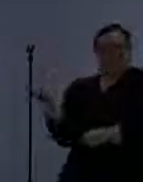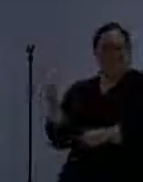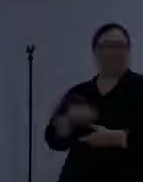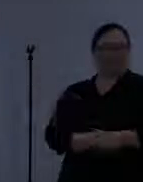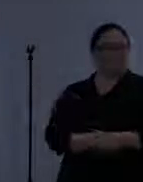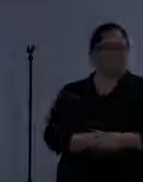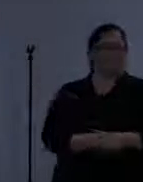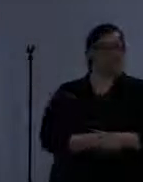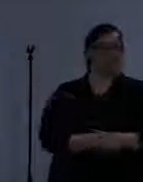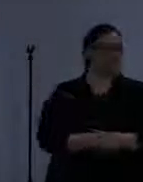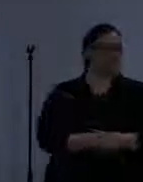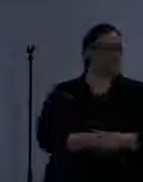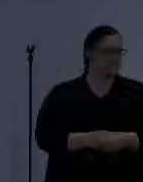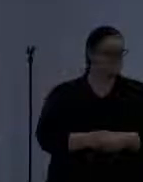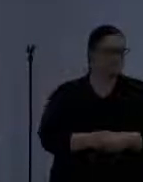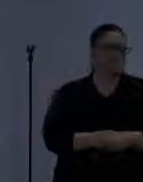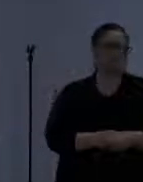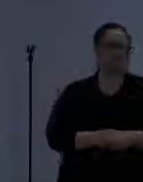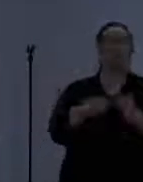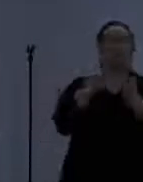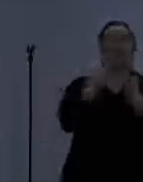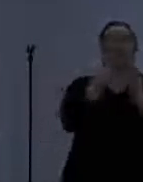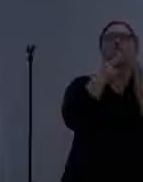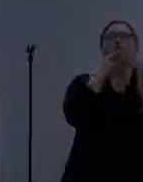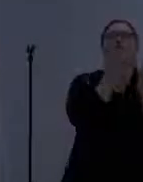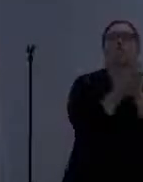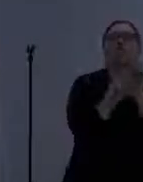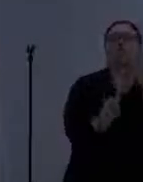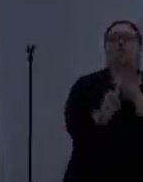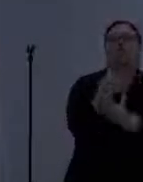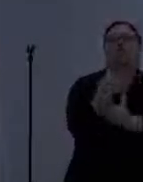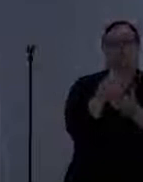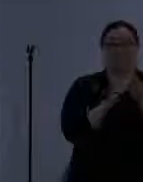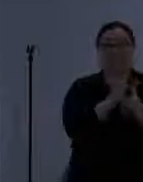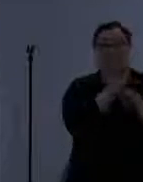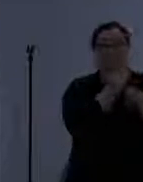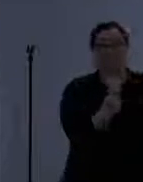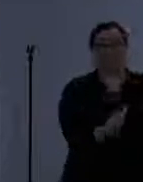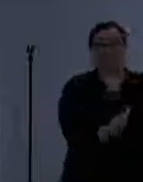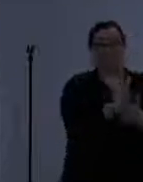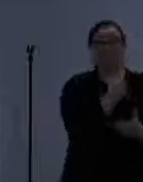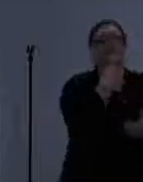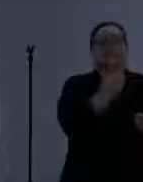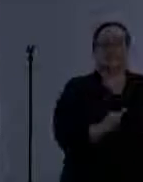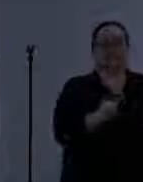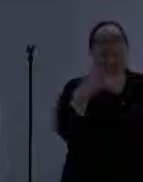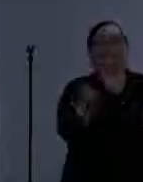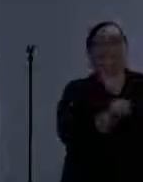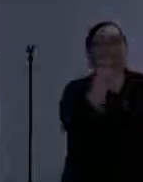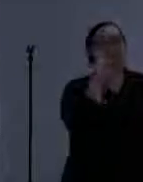Reportable incidents is the other part that providers are